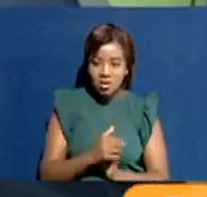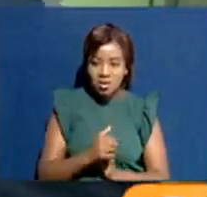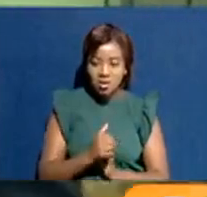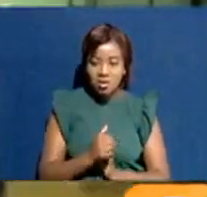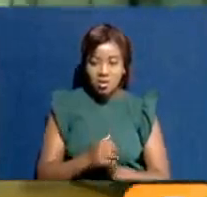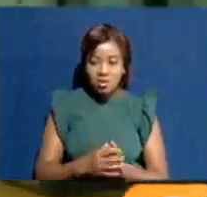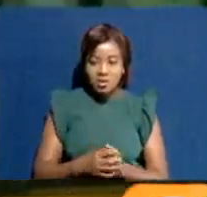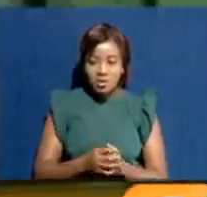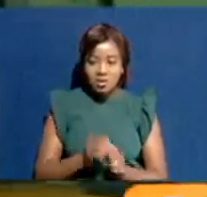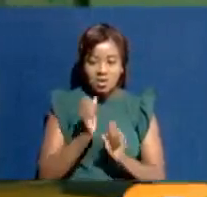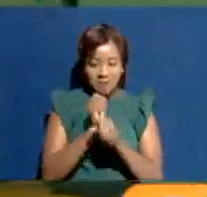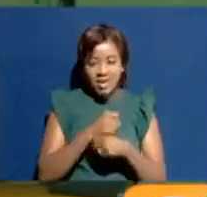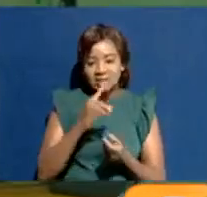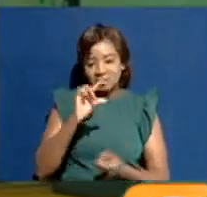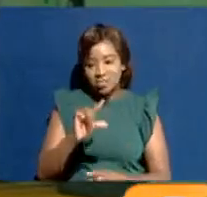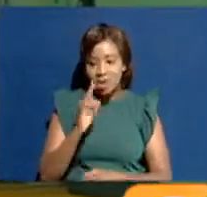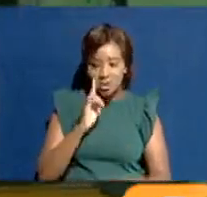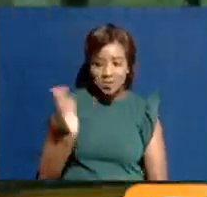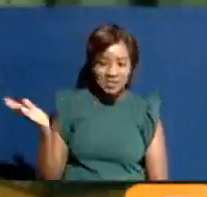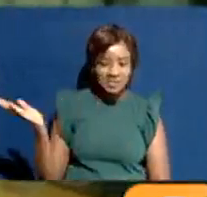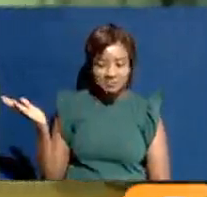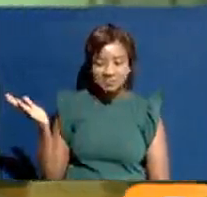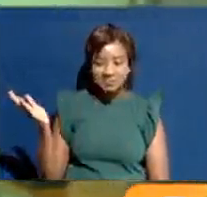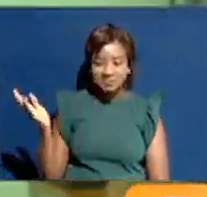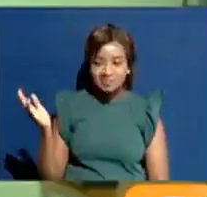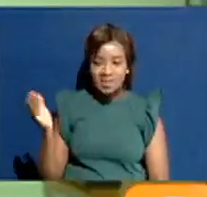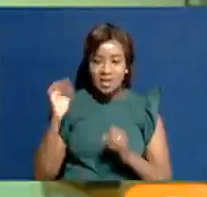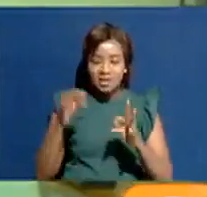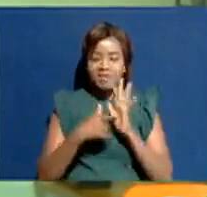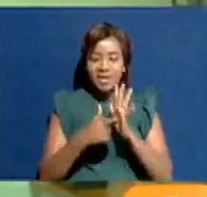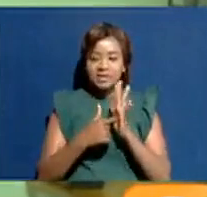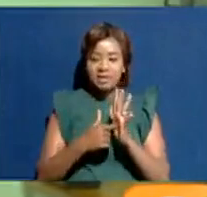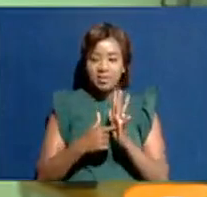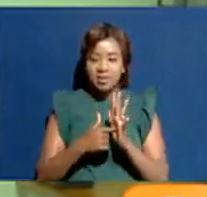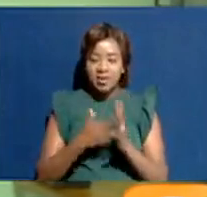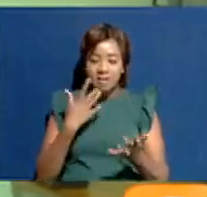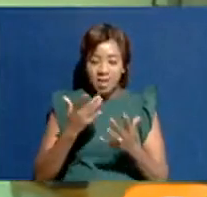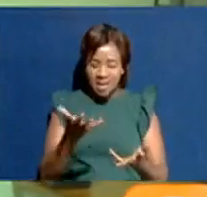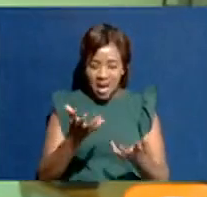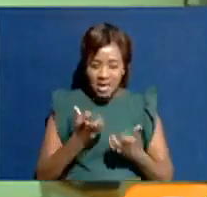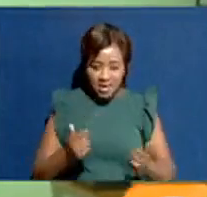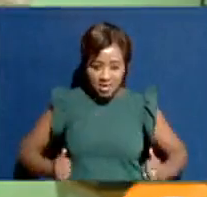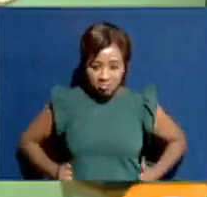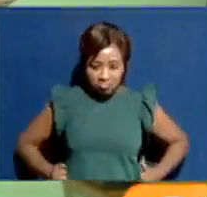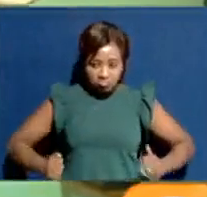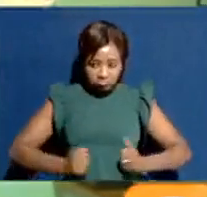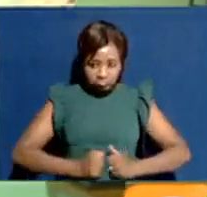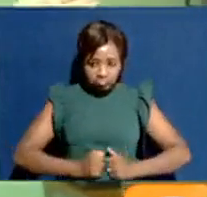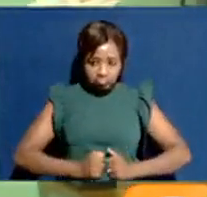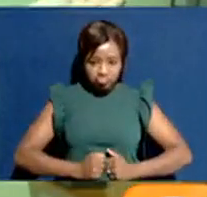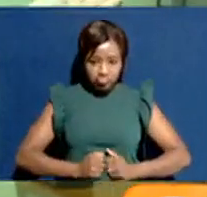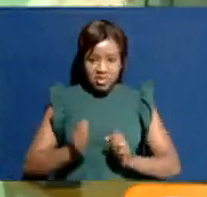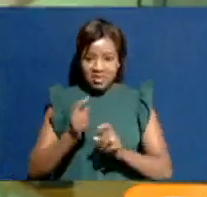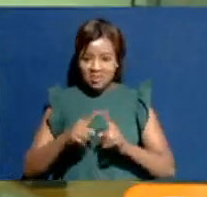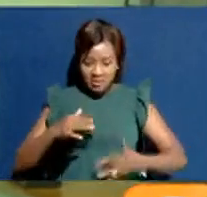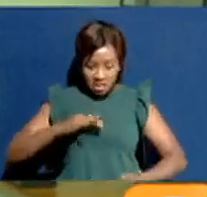limitation is the size of the 3D printer. So if I, for example, need a corset, so something around my torso, I'm too big, I don't